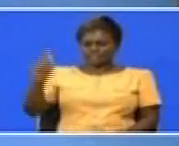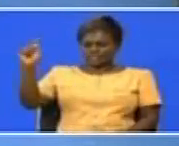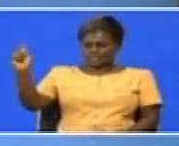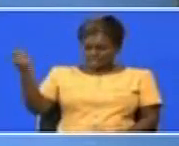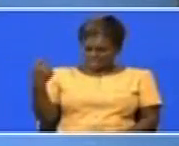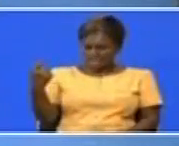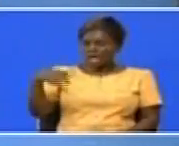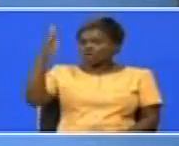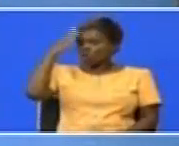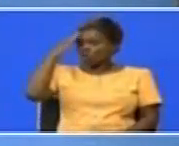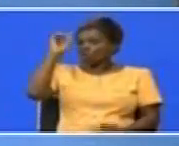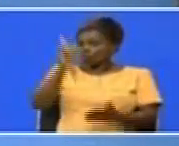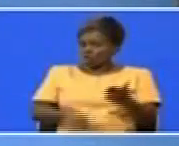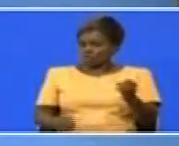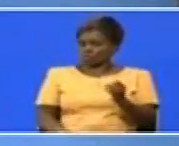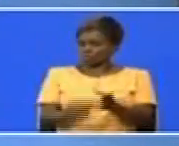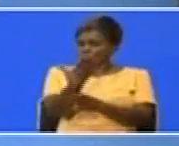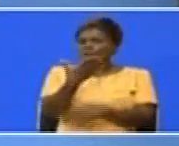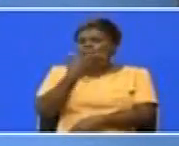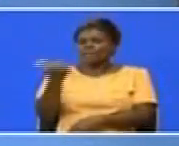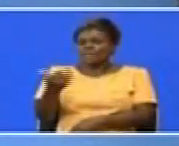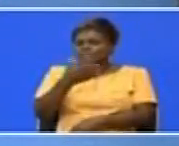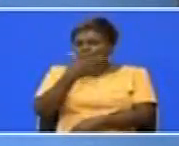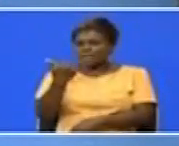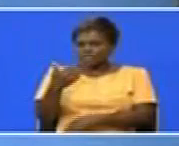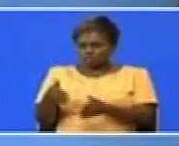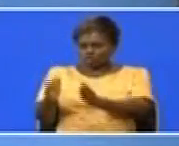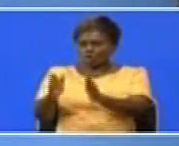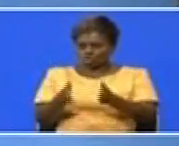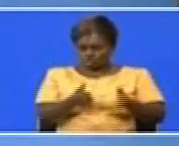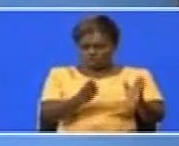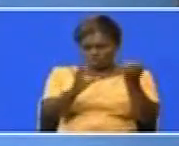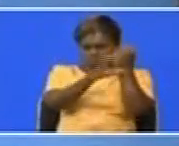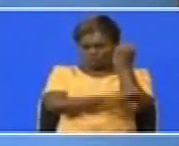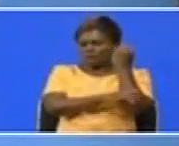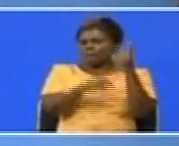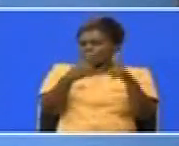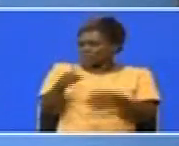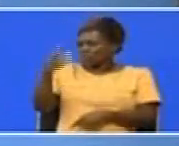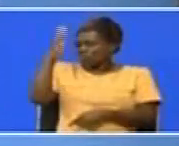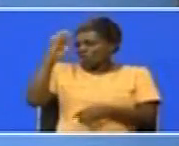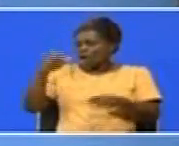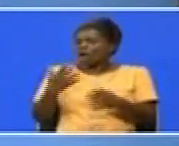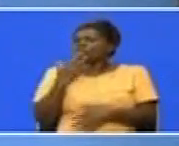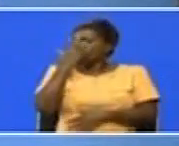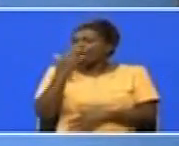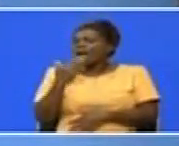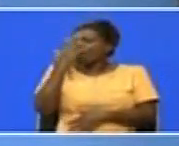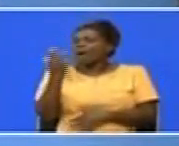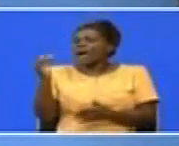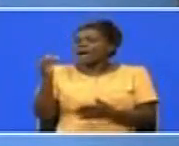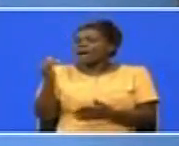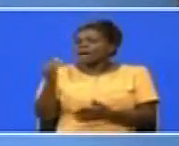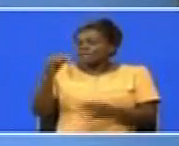Kenya is known as the source of some of the best-selling rose flowers across the world. But do you know how flower firms arrive at